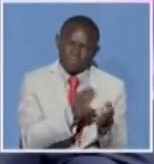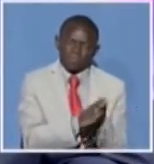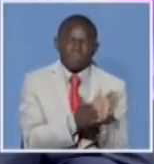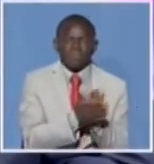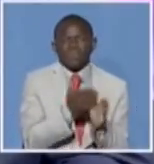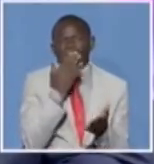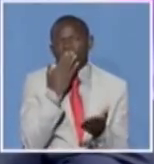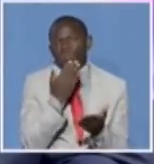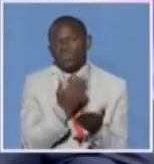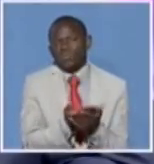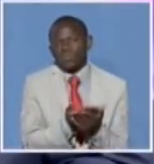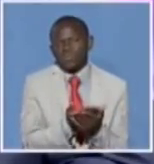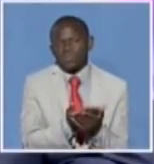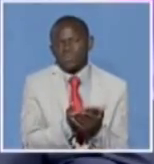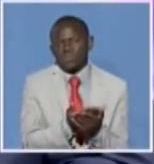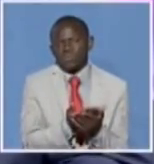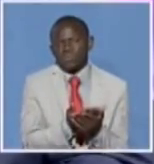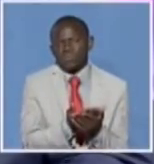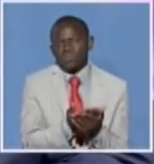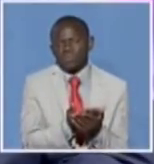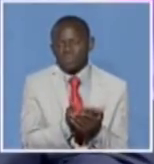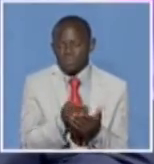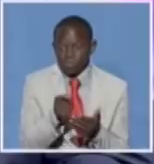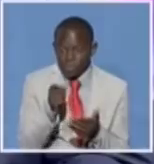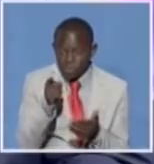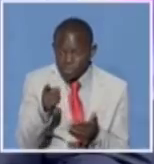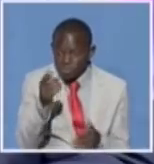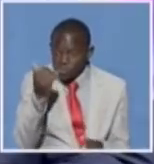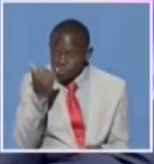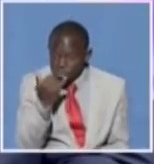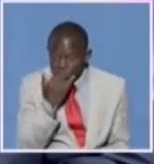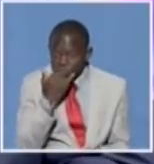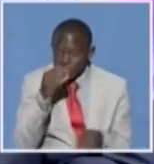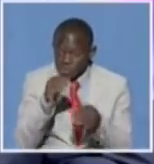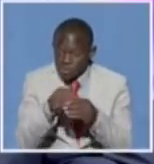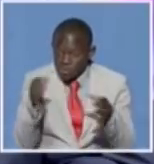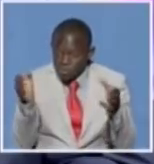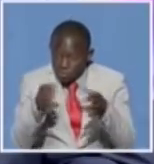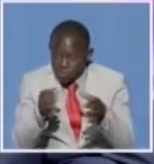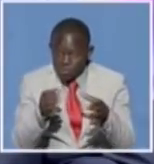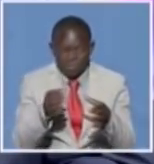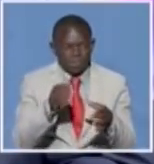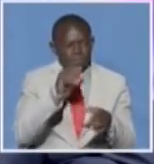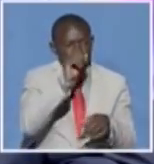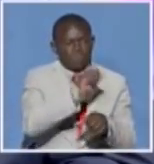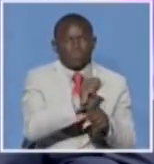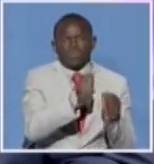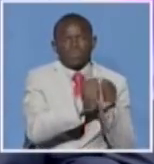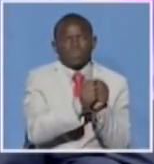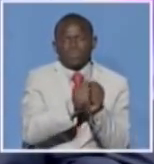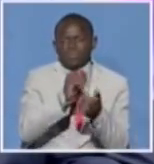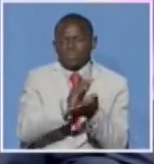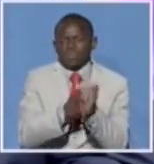wrong going on within the community, we put our heads together and stop such practices.